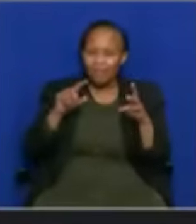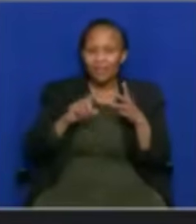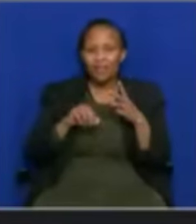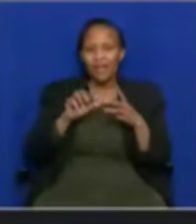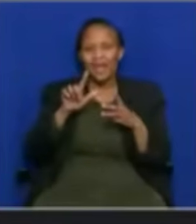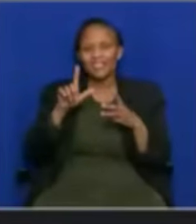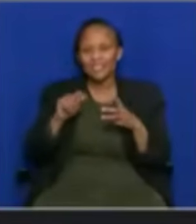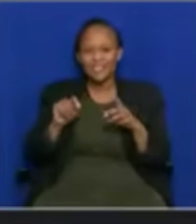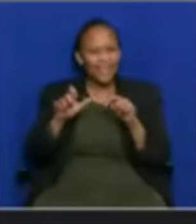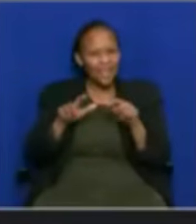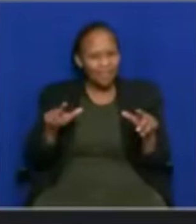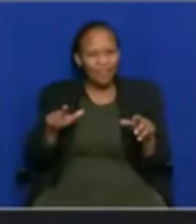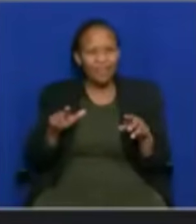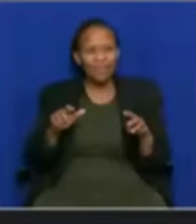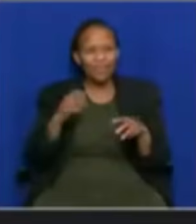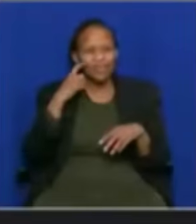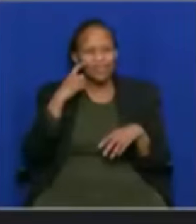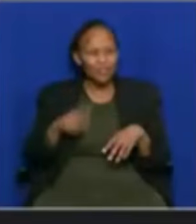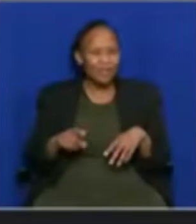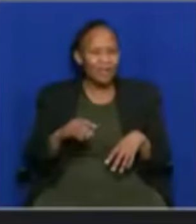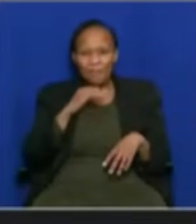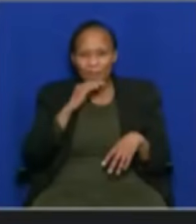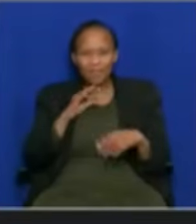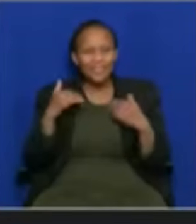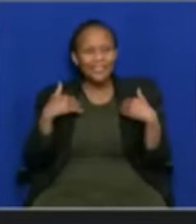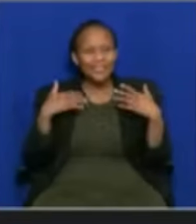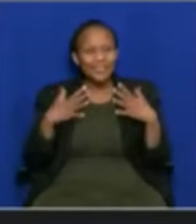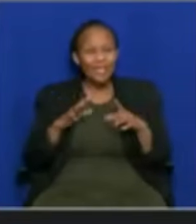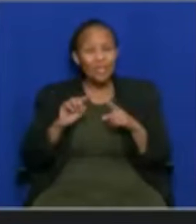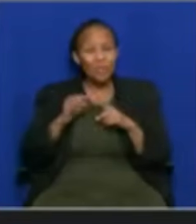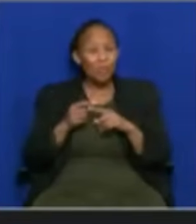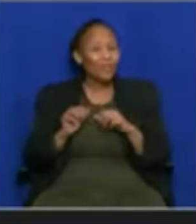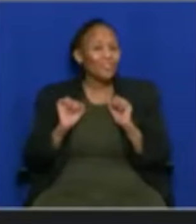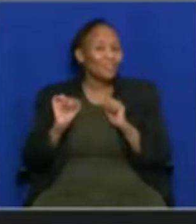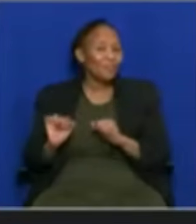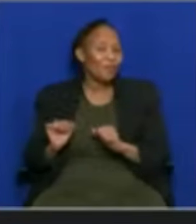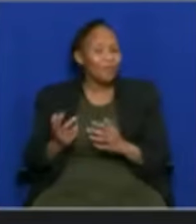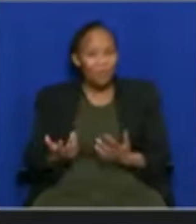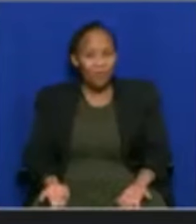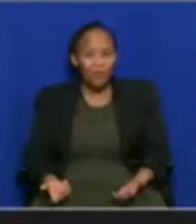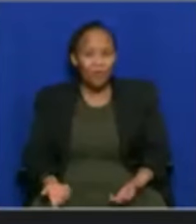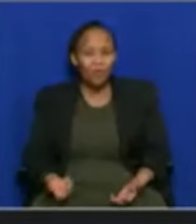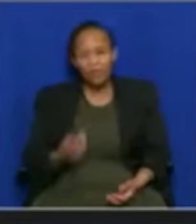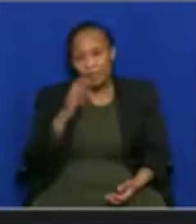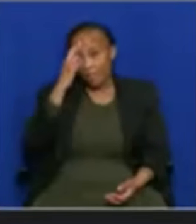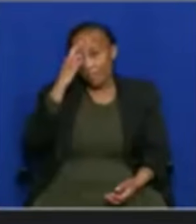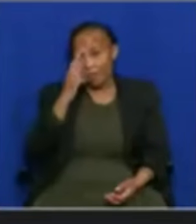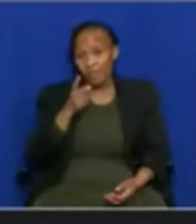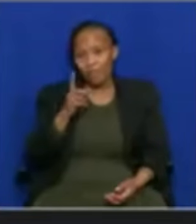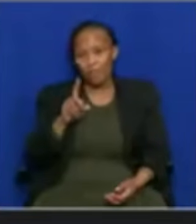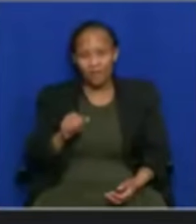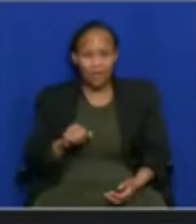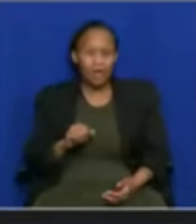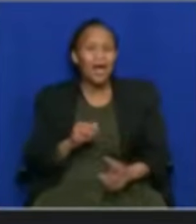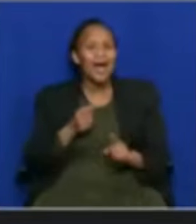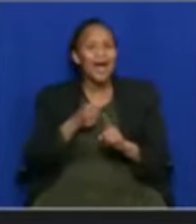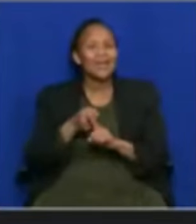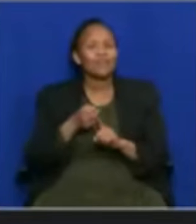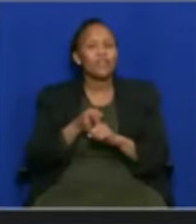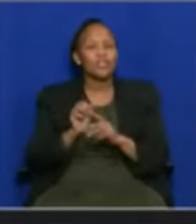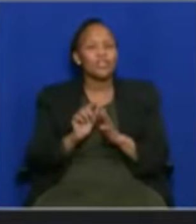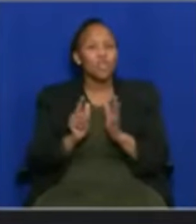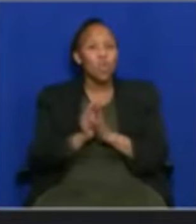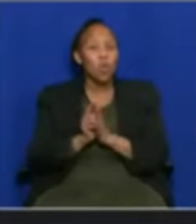That's your starting point. Remember, that's where advocacy law started, that the first subpoena, according